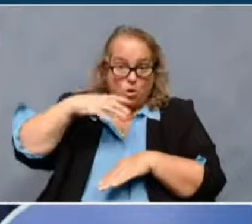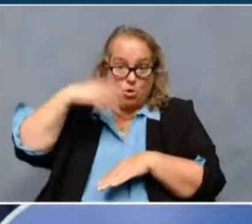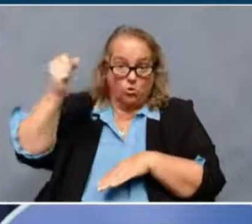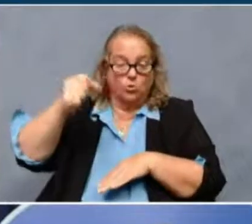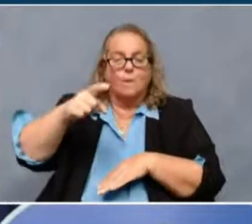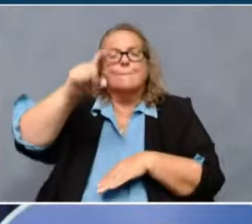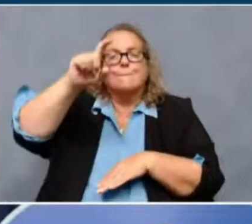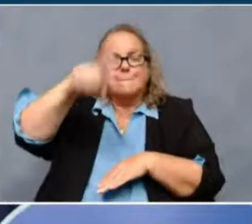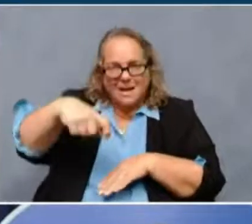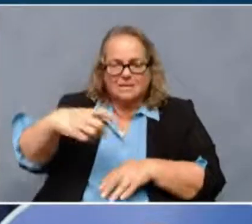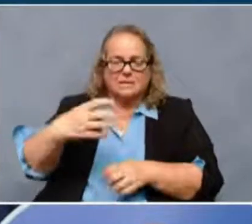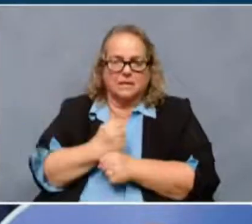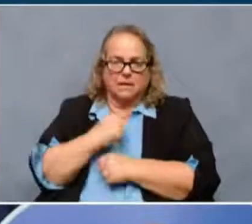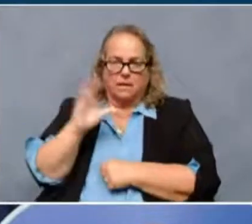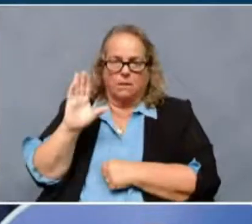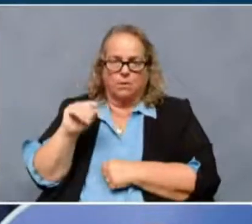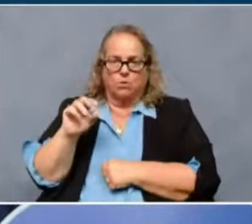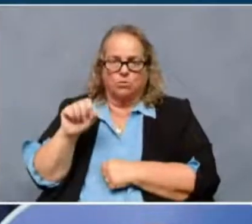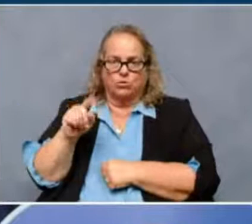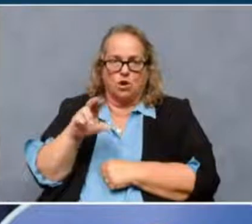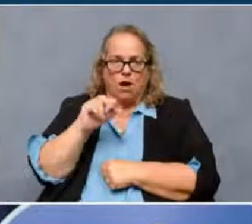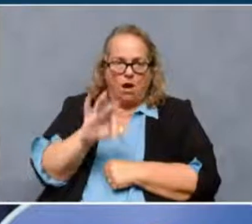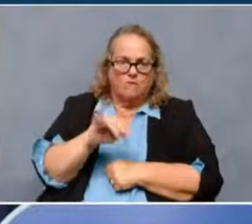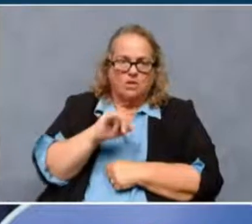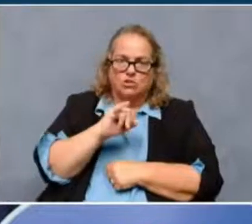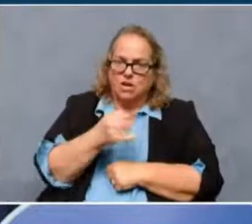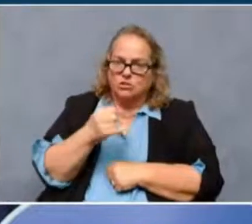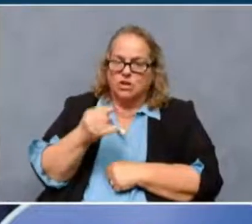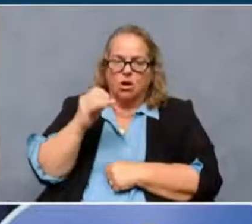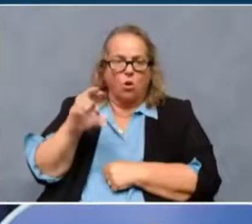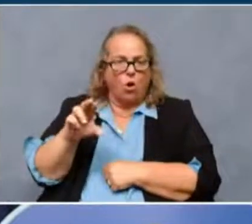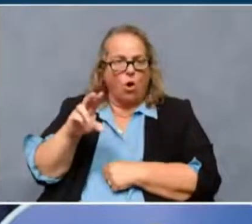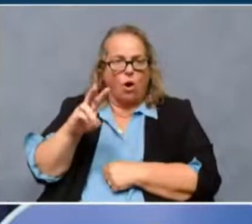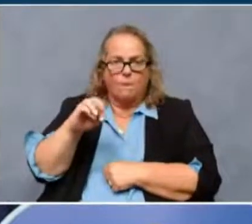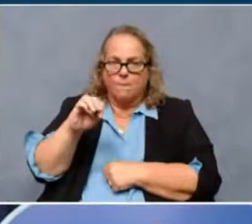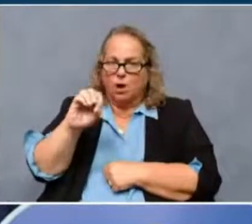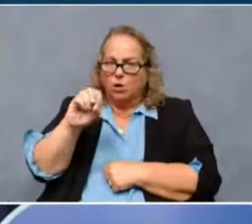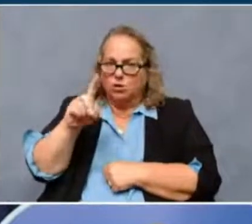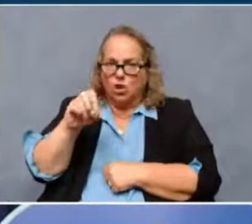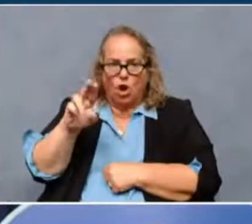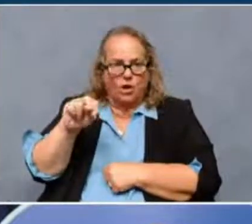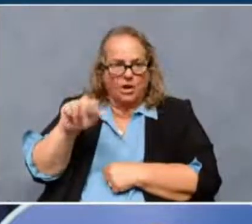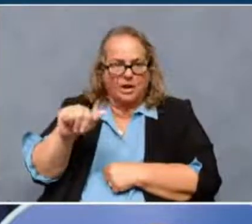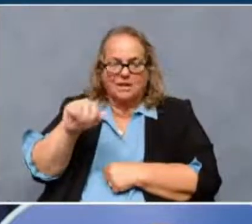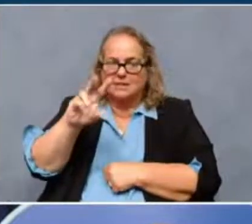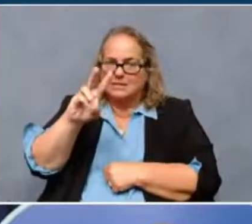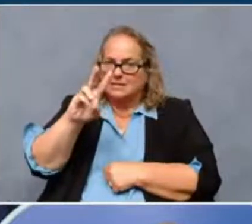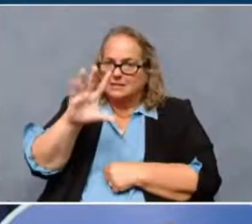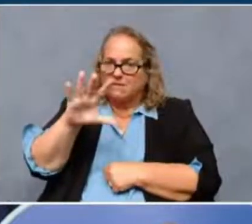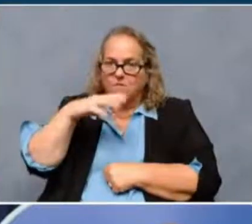to go get a booster of J&J or Moderna. 65 and older are where breakthrough cases have